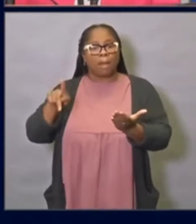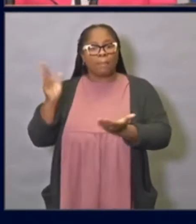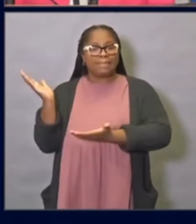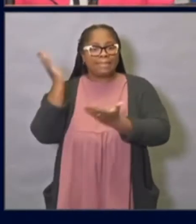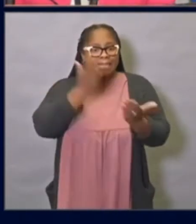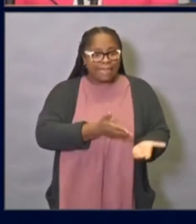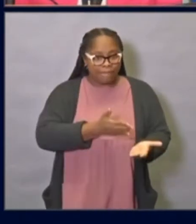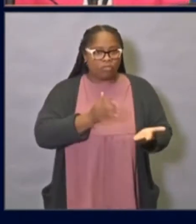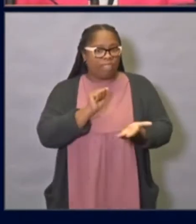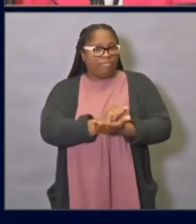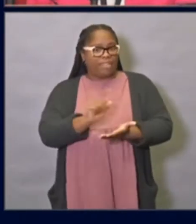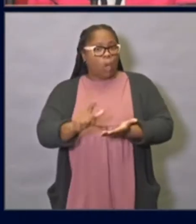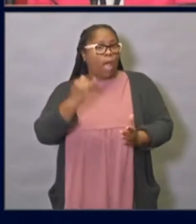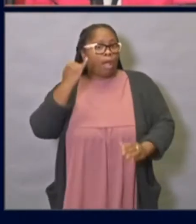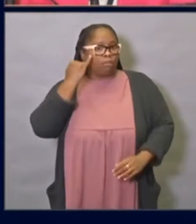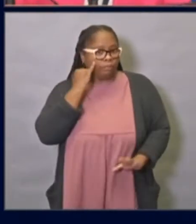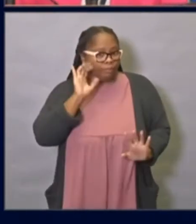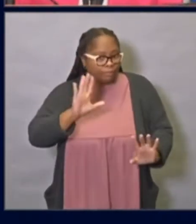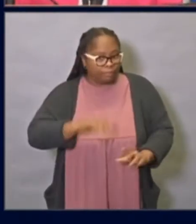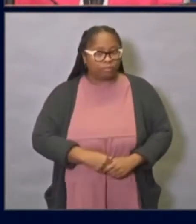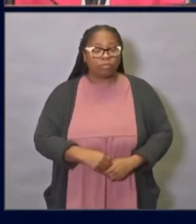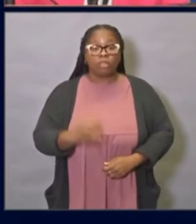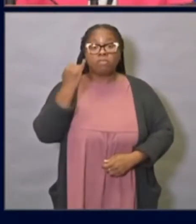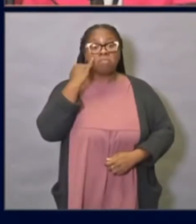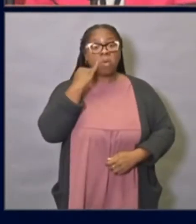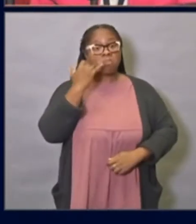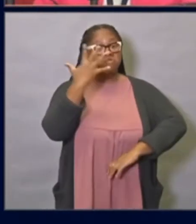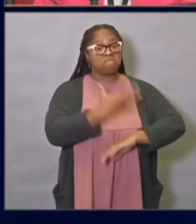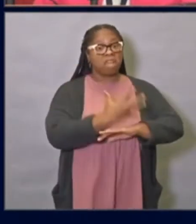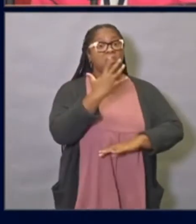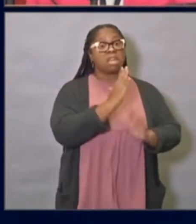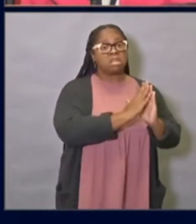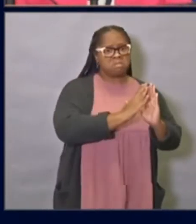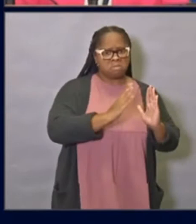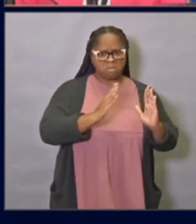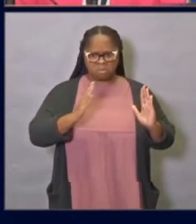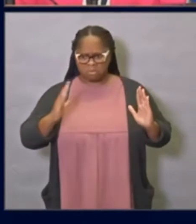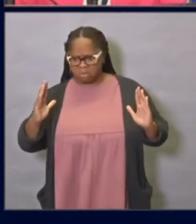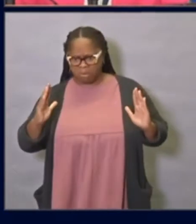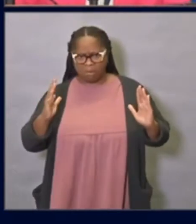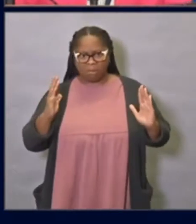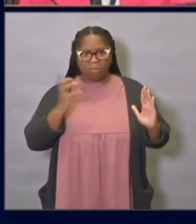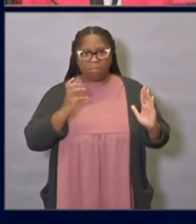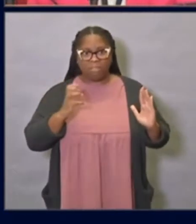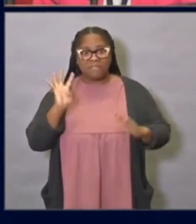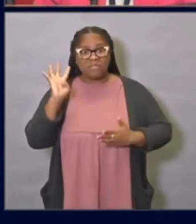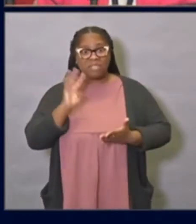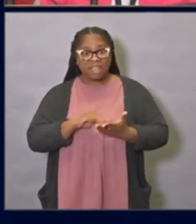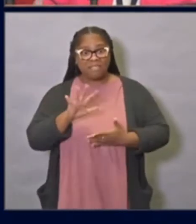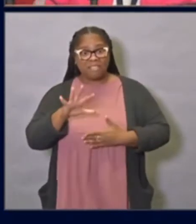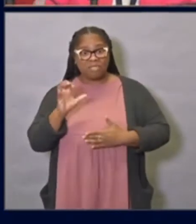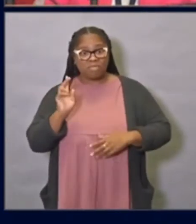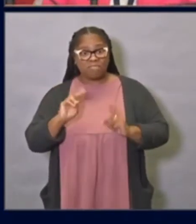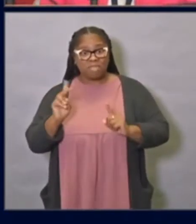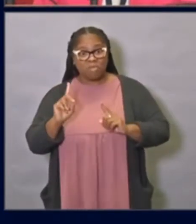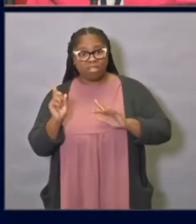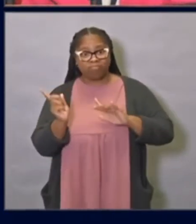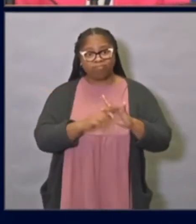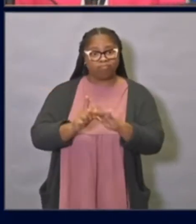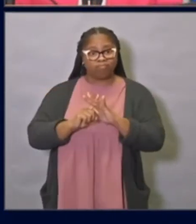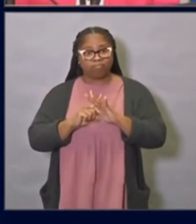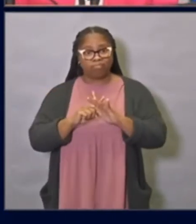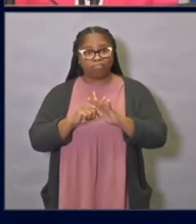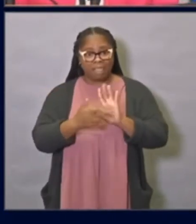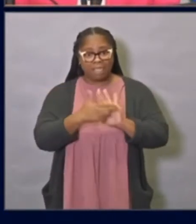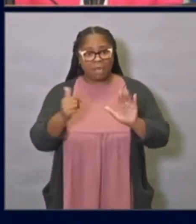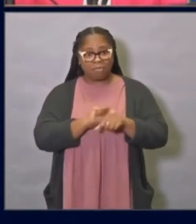delivery. If the 5-day average of cases is 4,500 or more, or